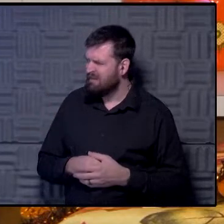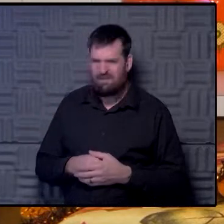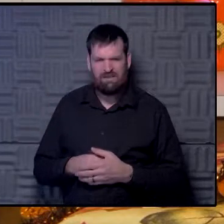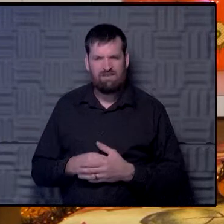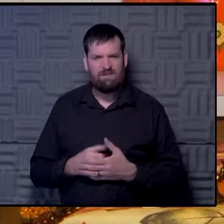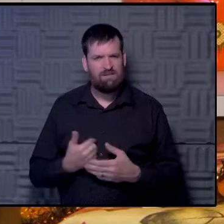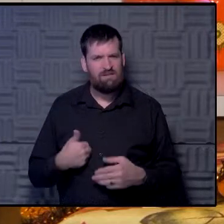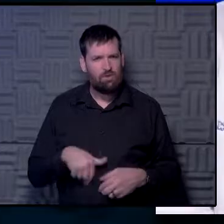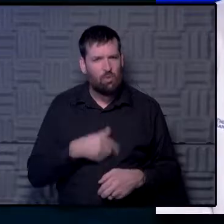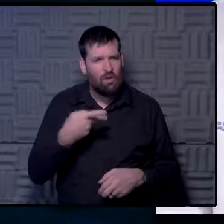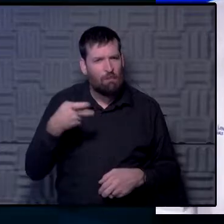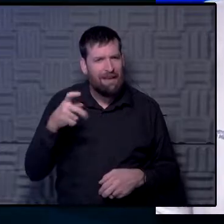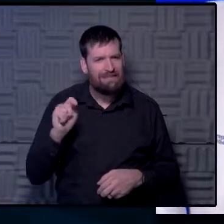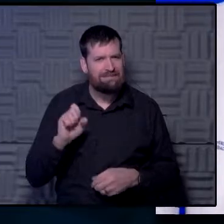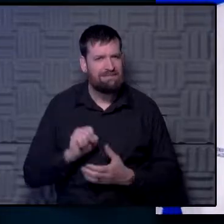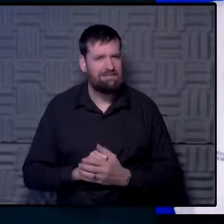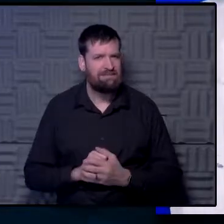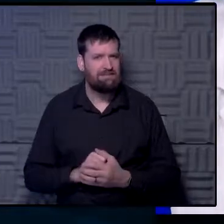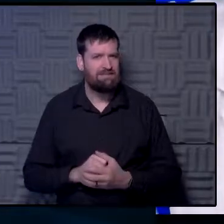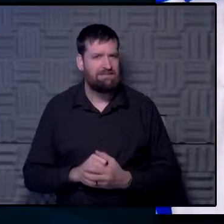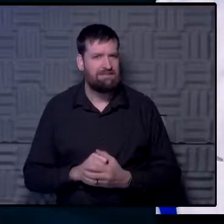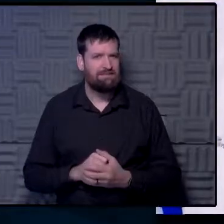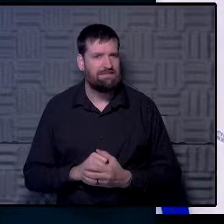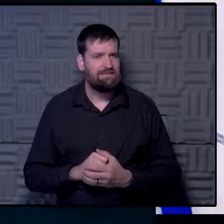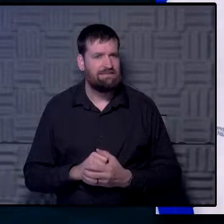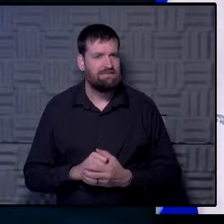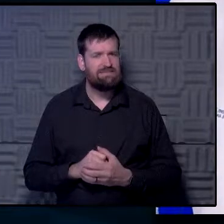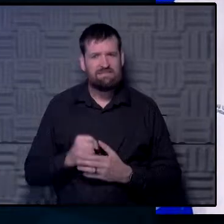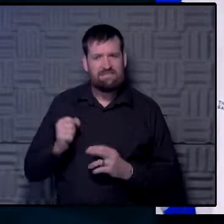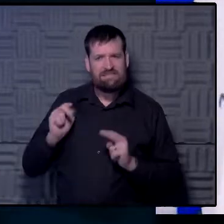We're pets. Yeah.